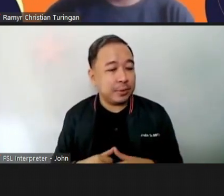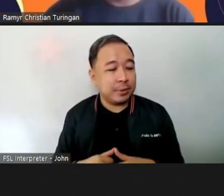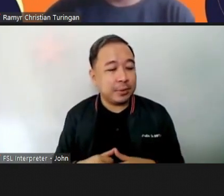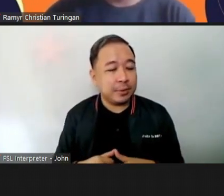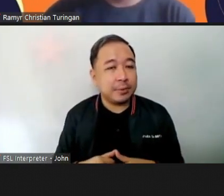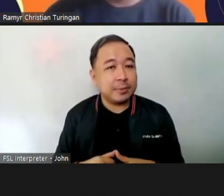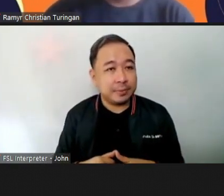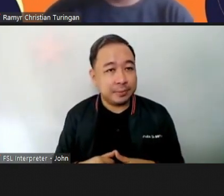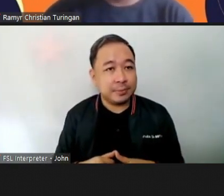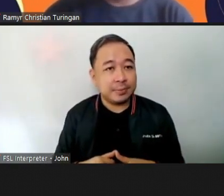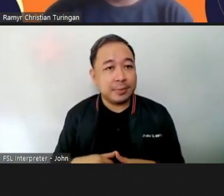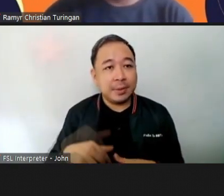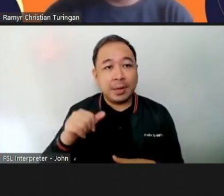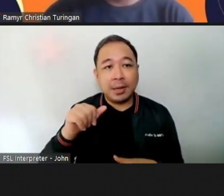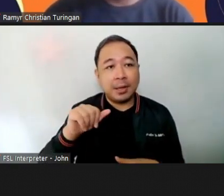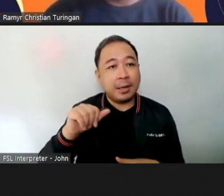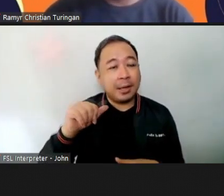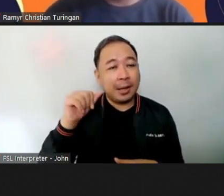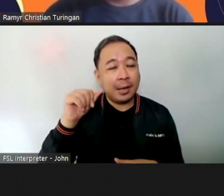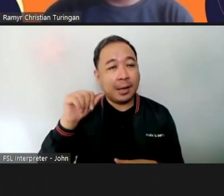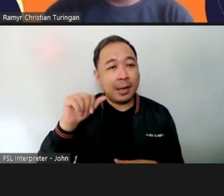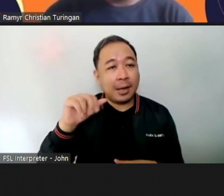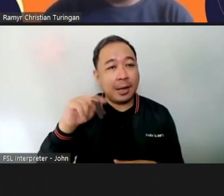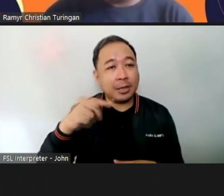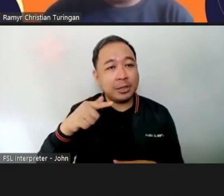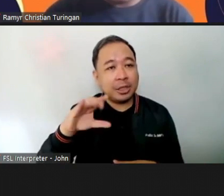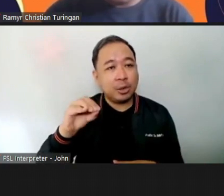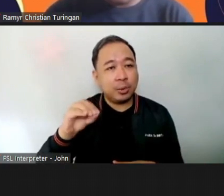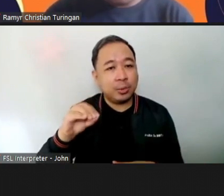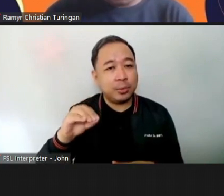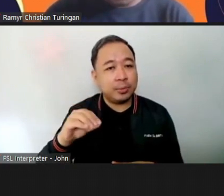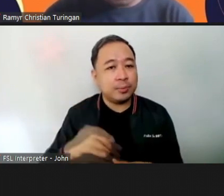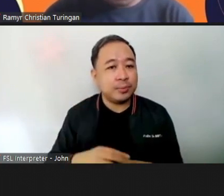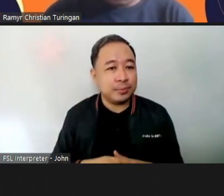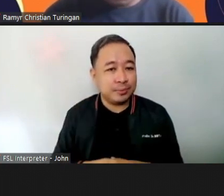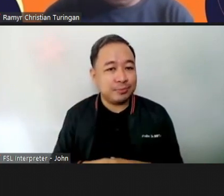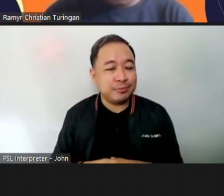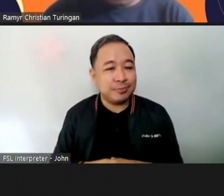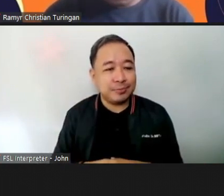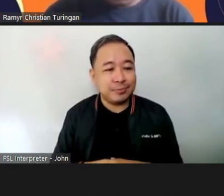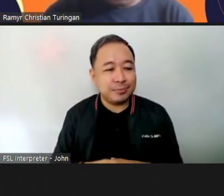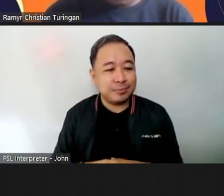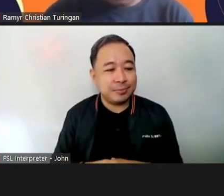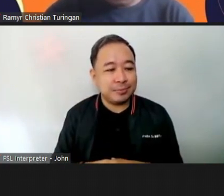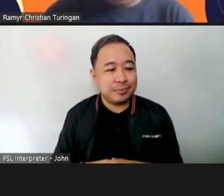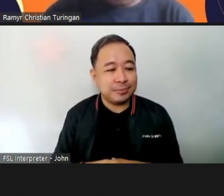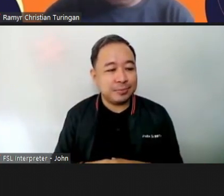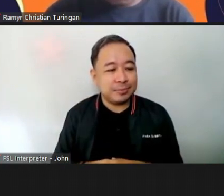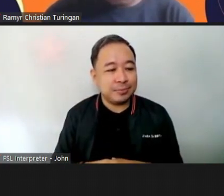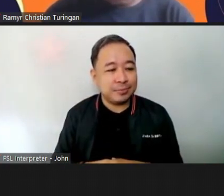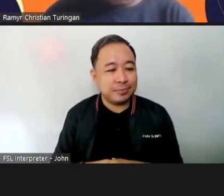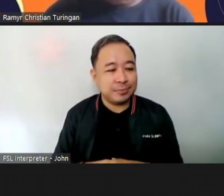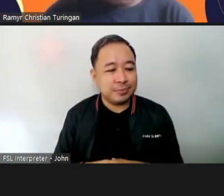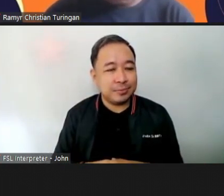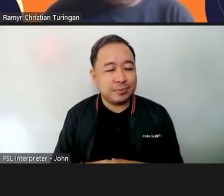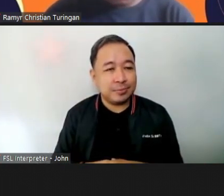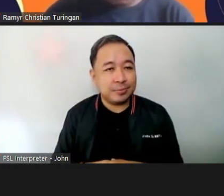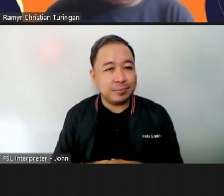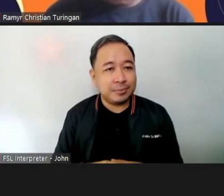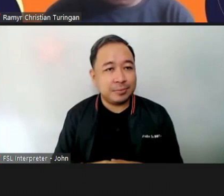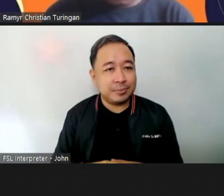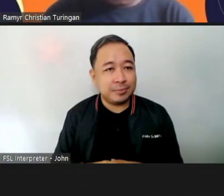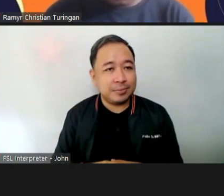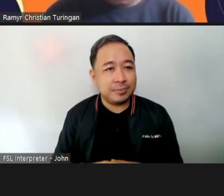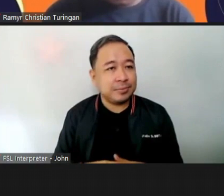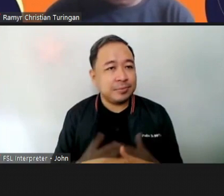Angelo to unmute? There. Hello po. Hi. So how are you right now? How are you feeling right